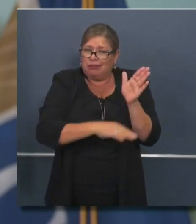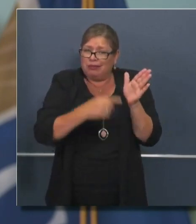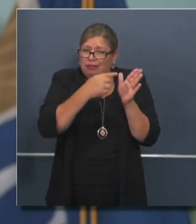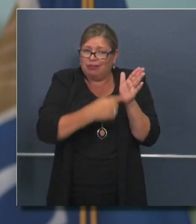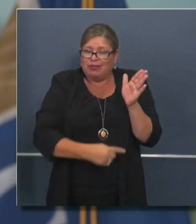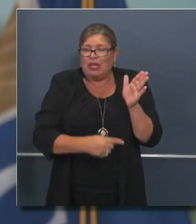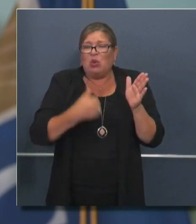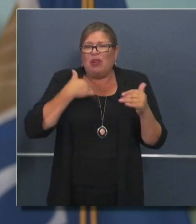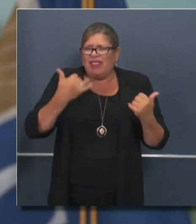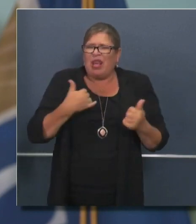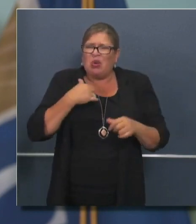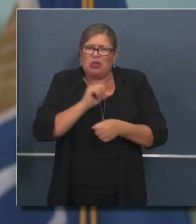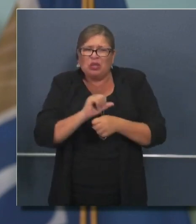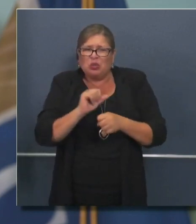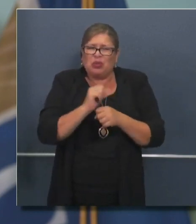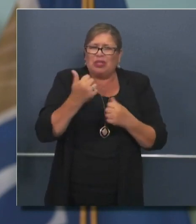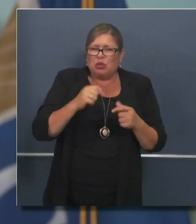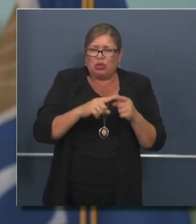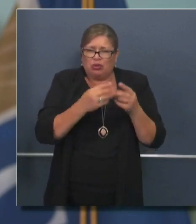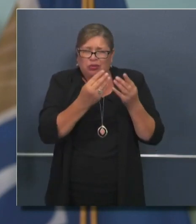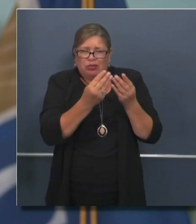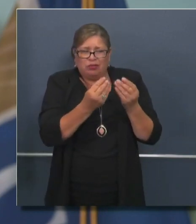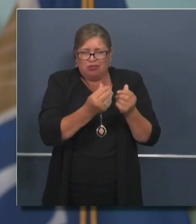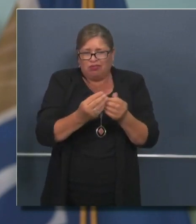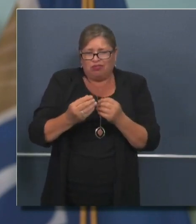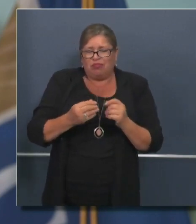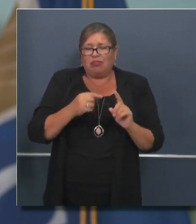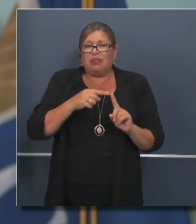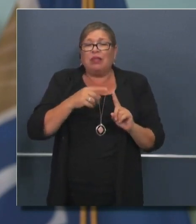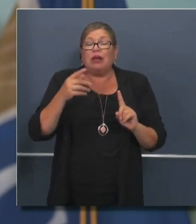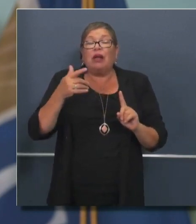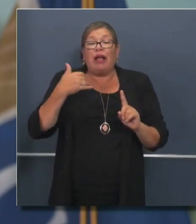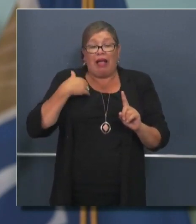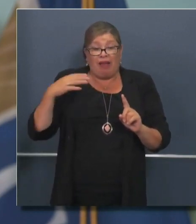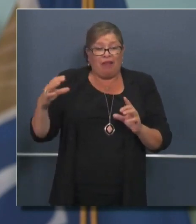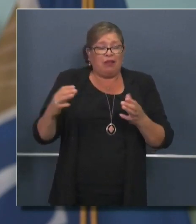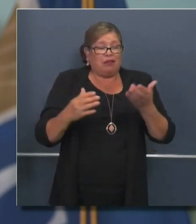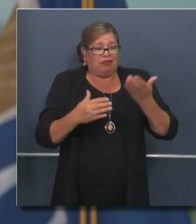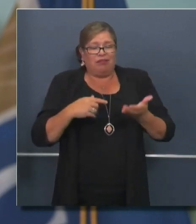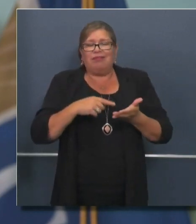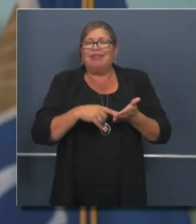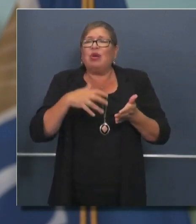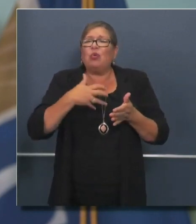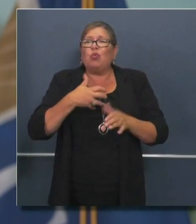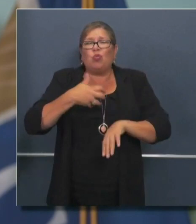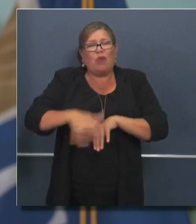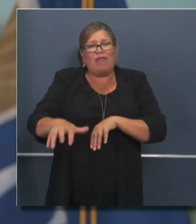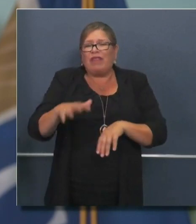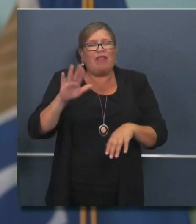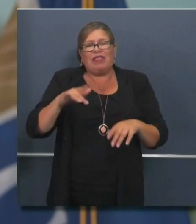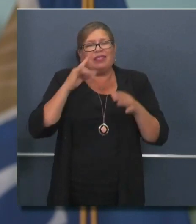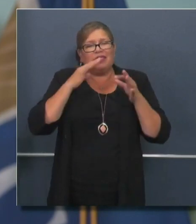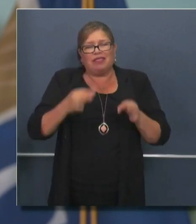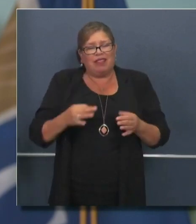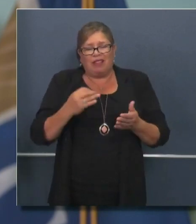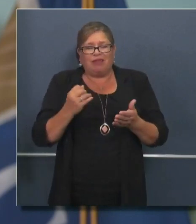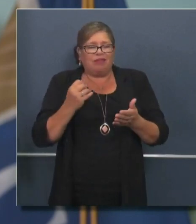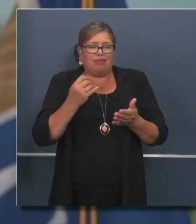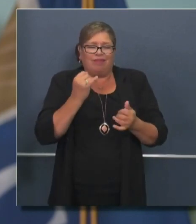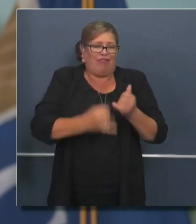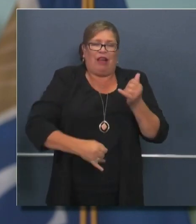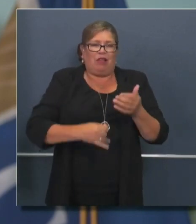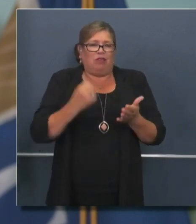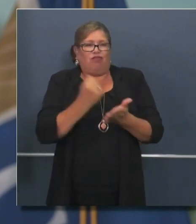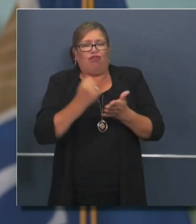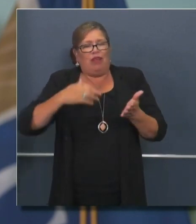not finalized. One was reported today, but it's in draft form. And we'll be working very